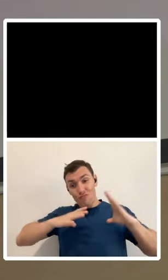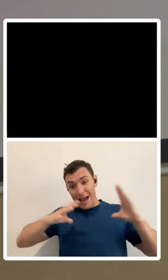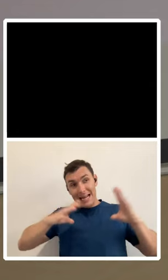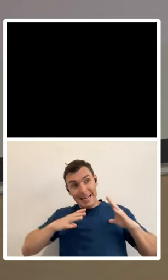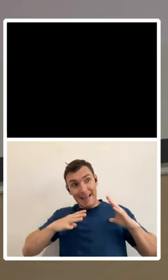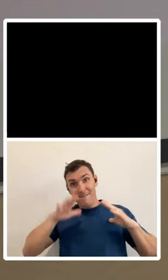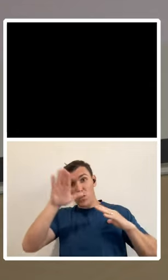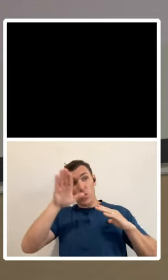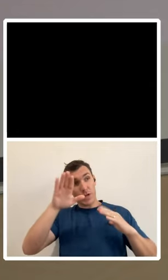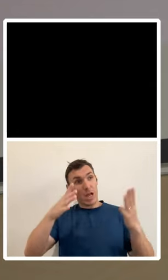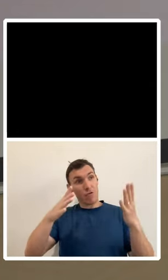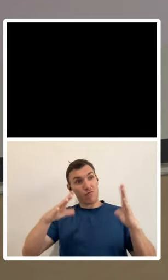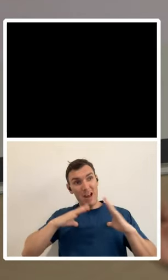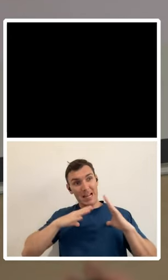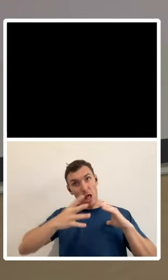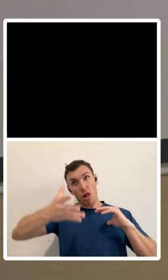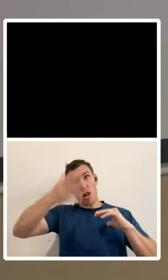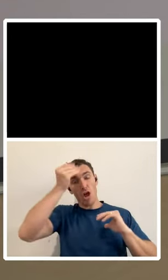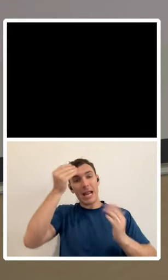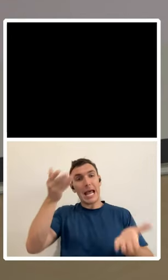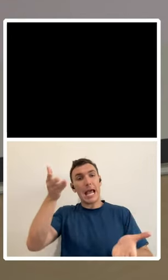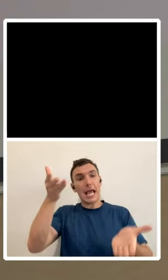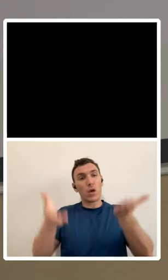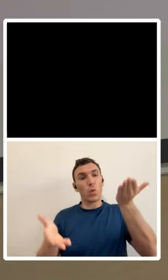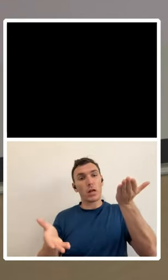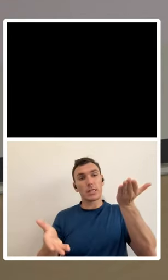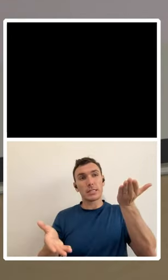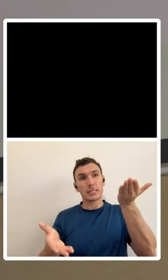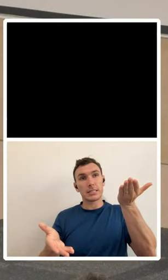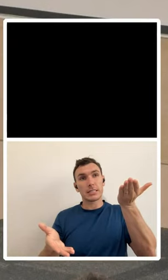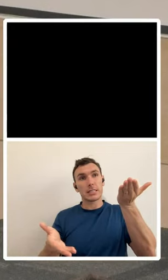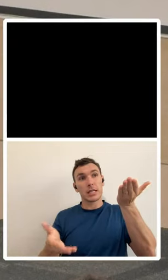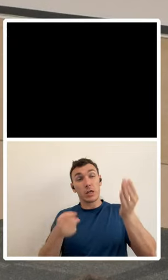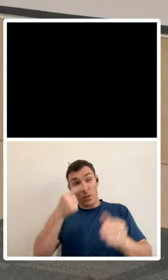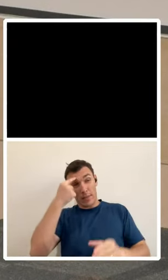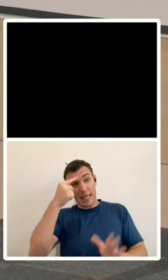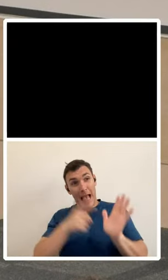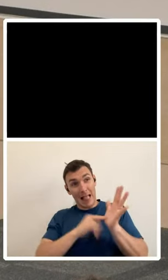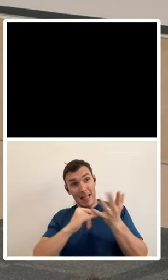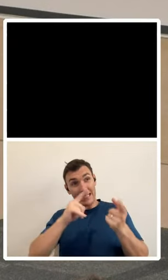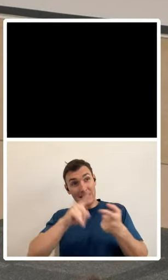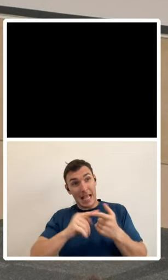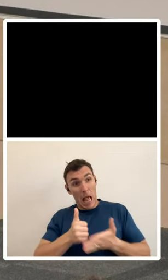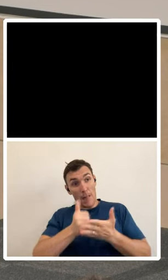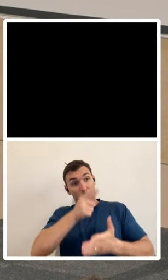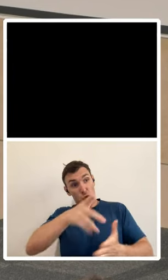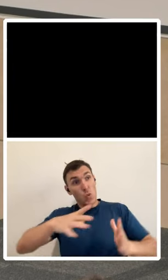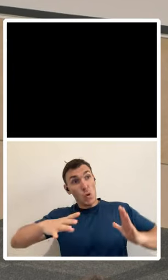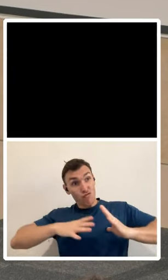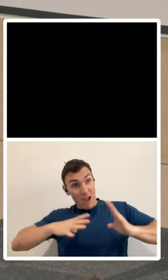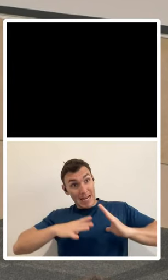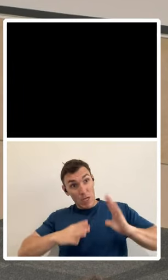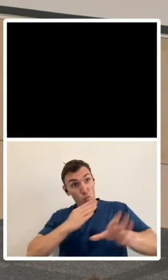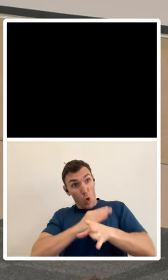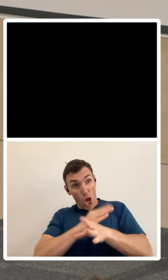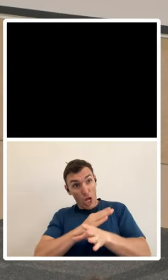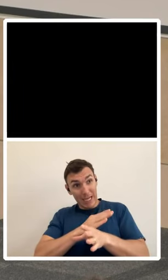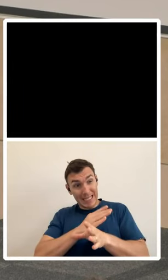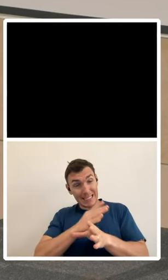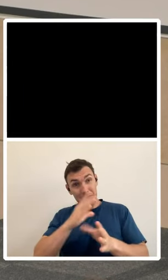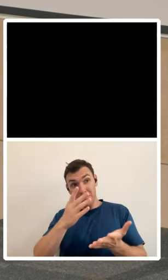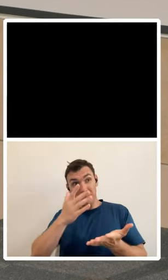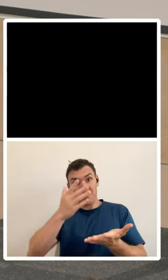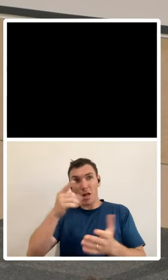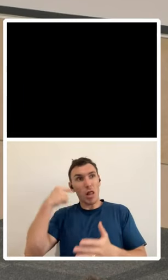equipped you with what you needed to work in the city, for example? You know what? Yeah. It really did. I'll tell you why. Because I went to Oxford, and there was one kid who, at